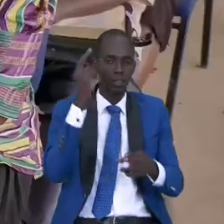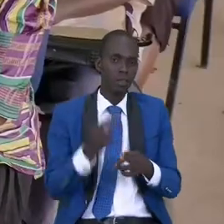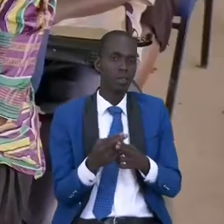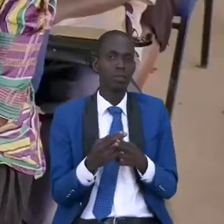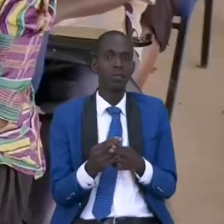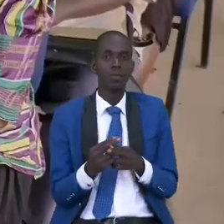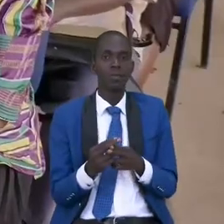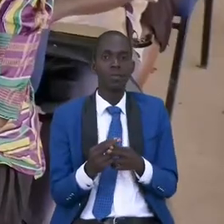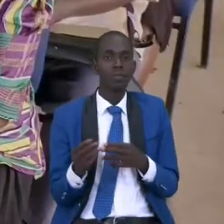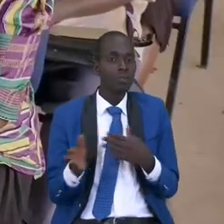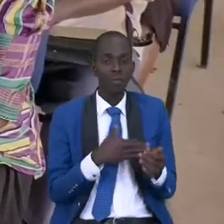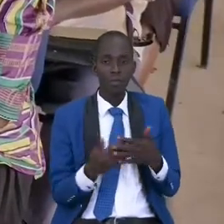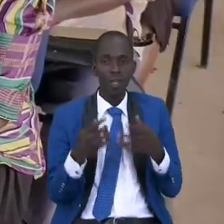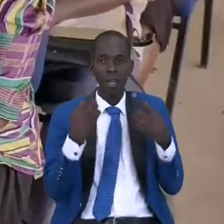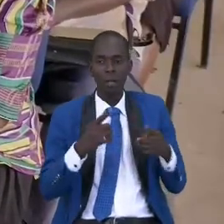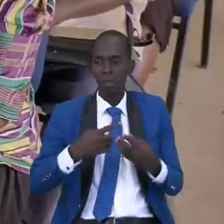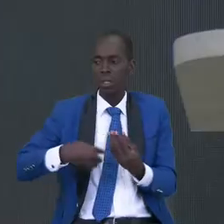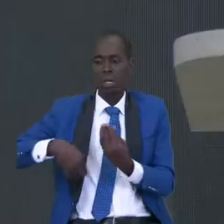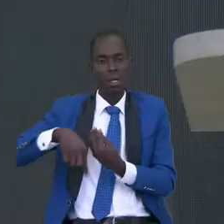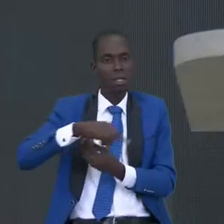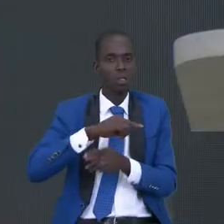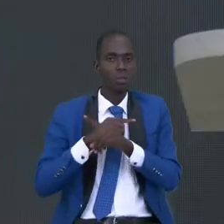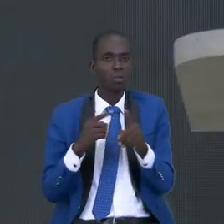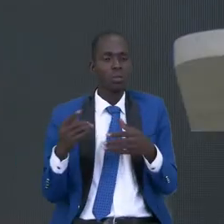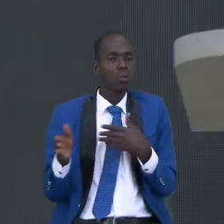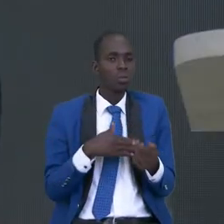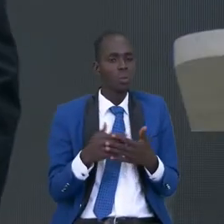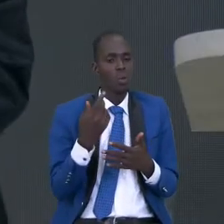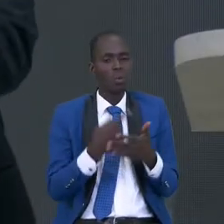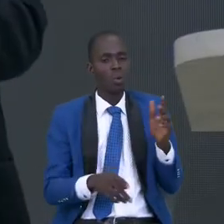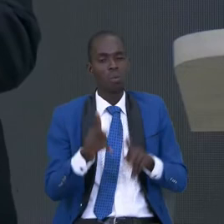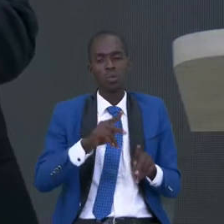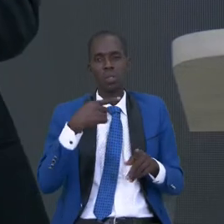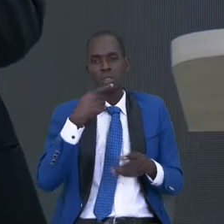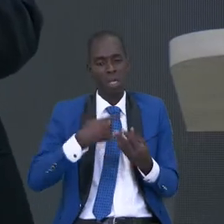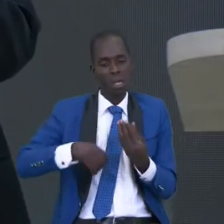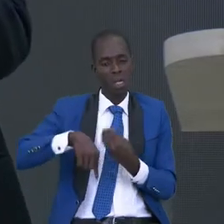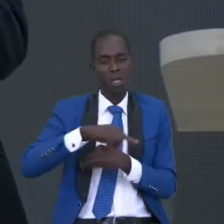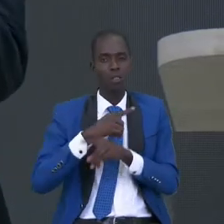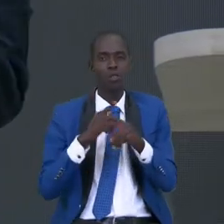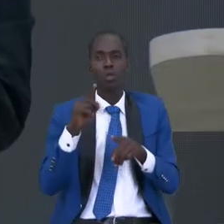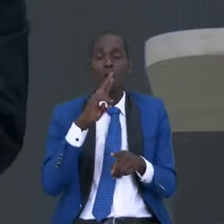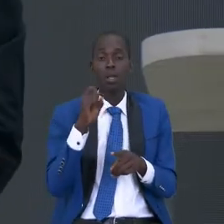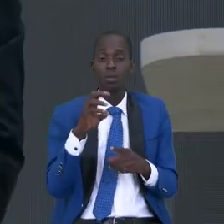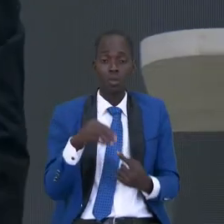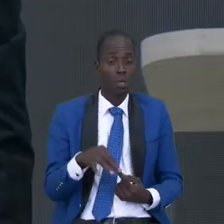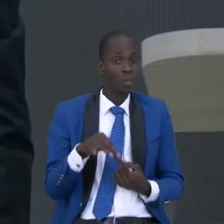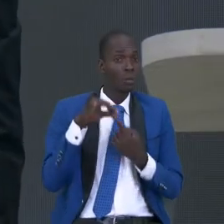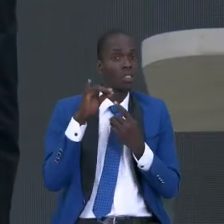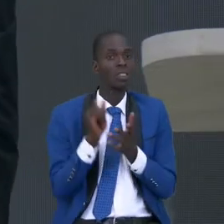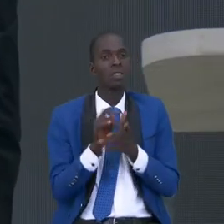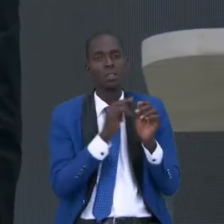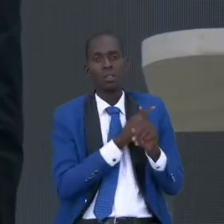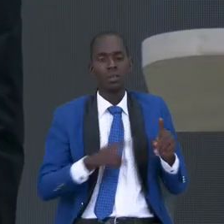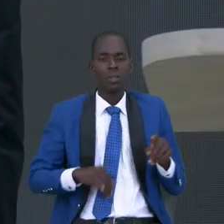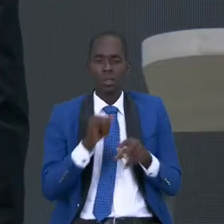Whatever is happening around you, whatever people say around you, you're so unique that the Lord is